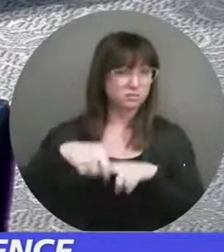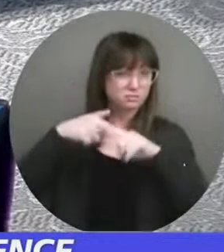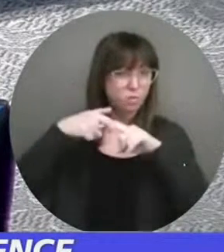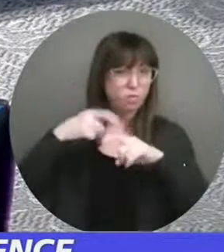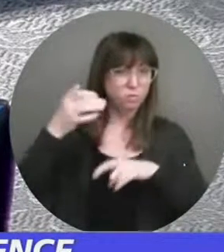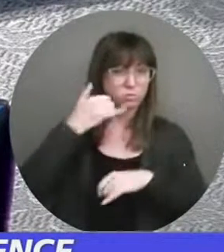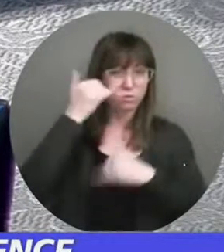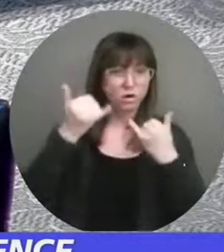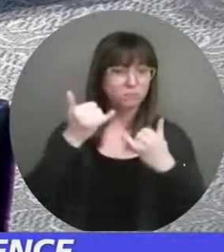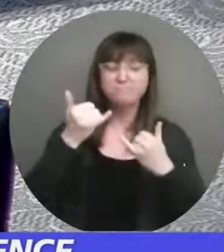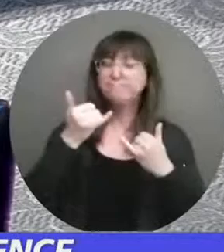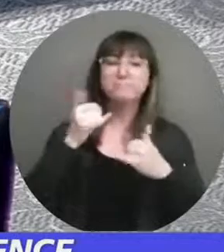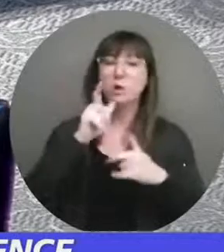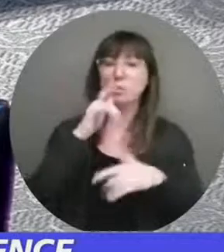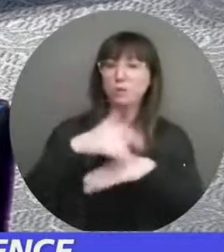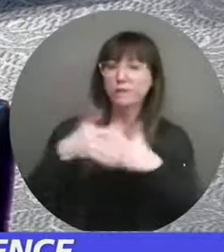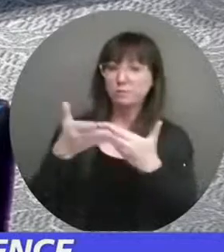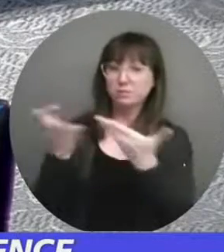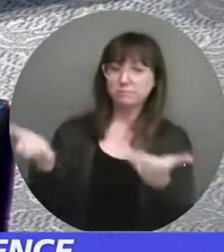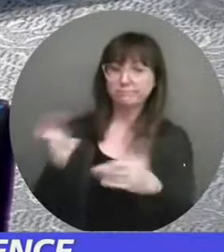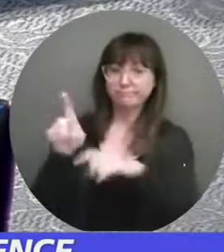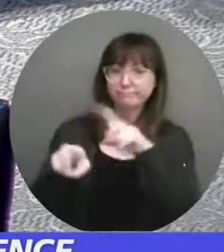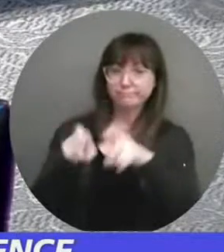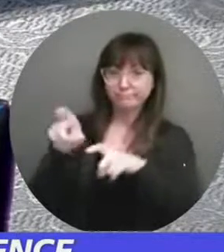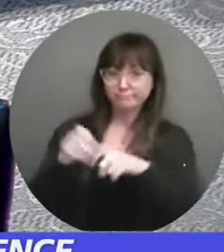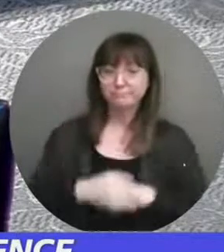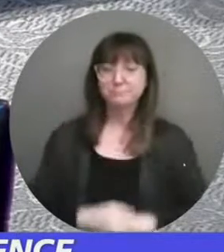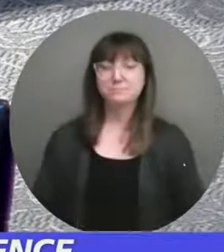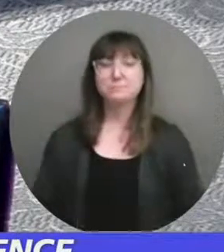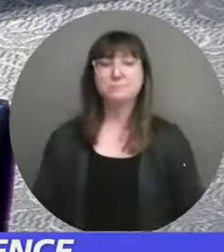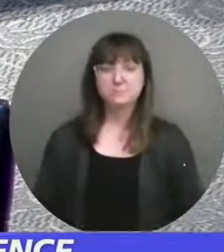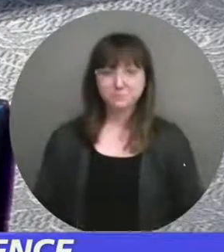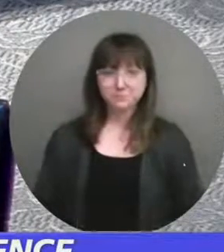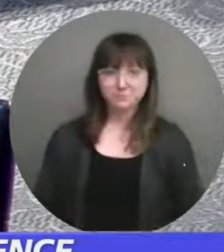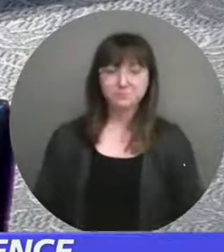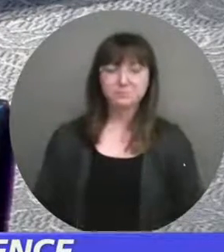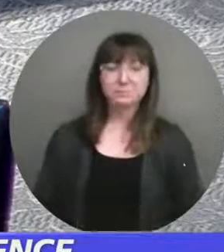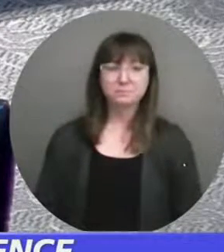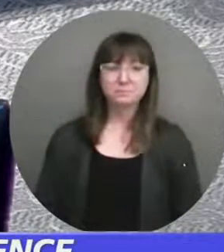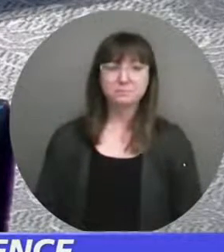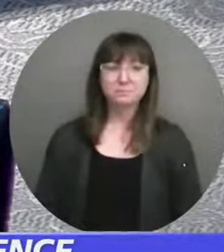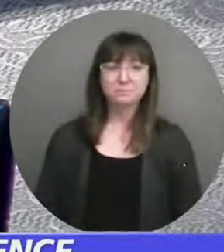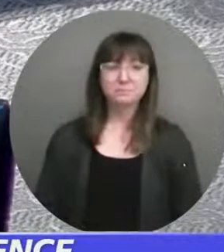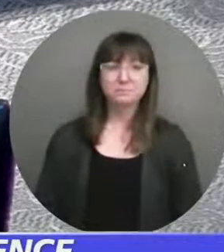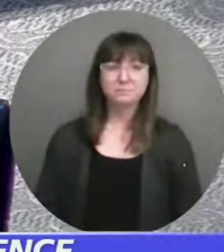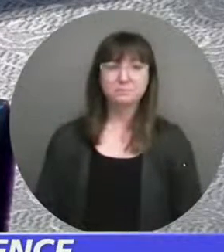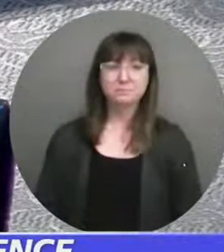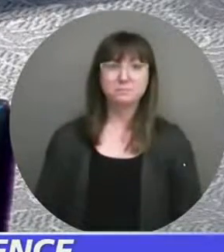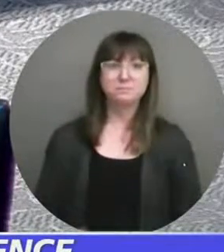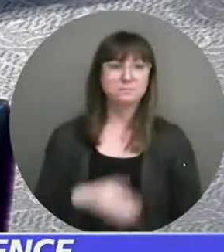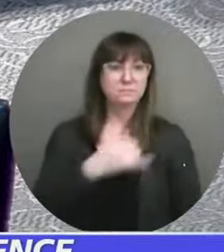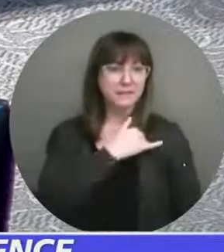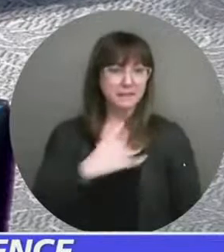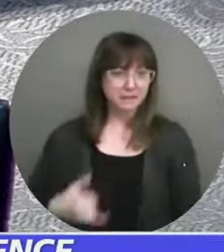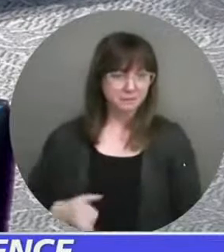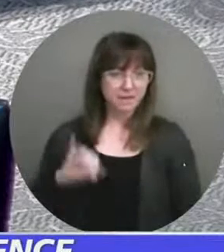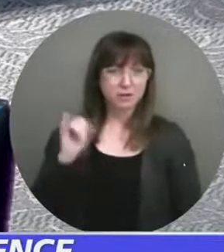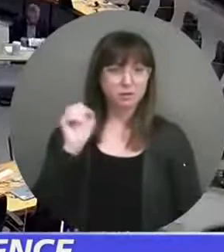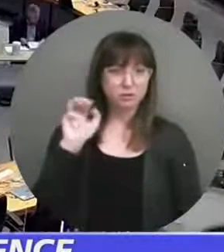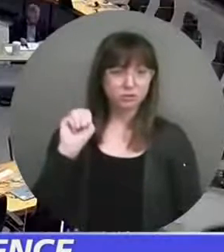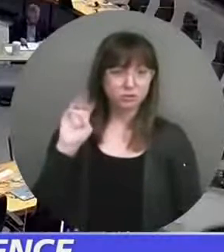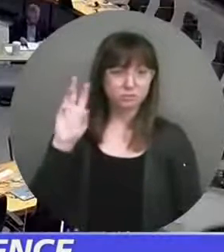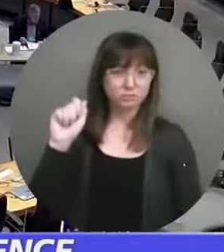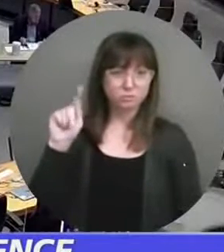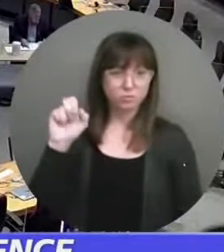questions from the media, we have, disponible pour répondre aux questions des médias, nous accueillons Mayor le maire Jim Watson,